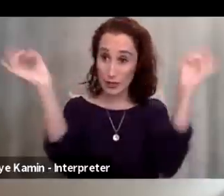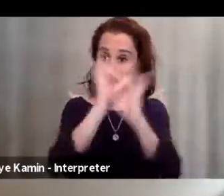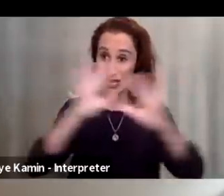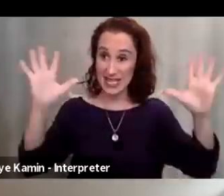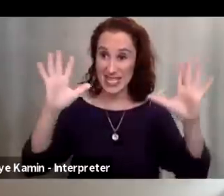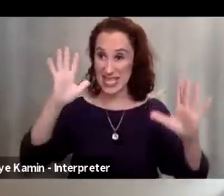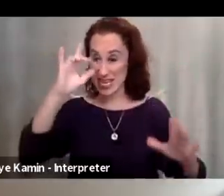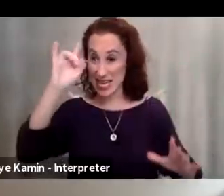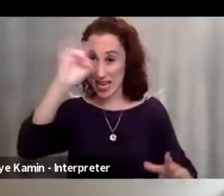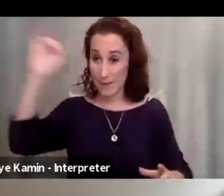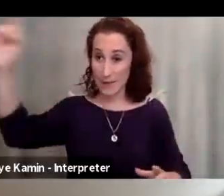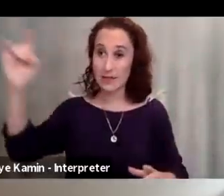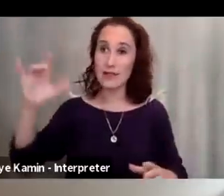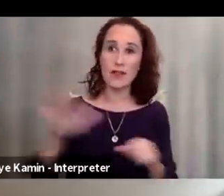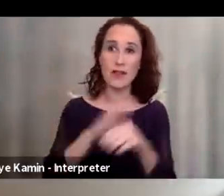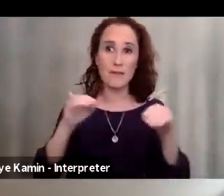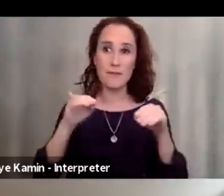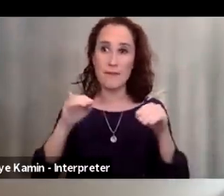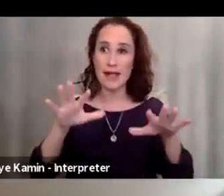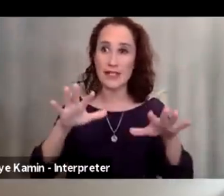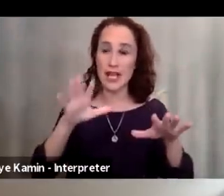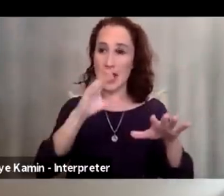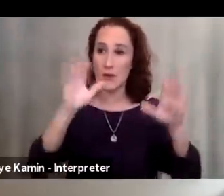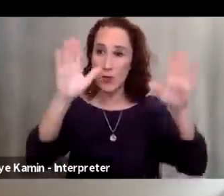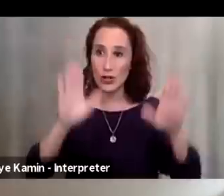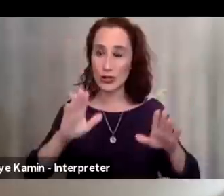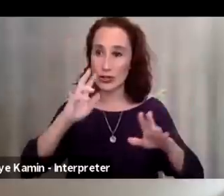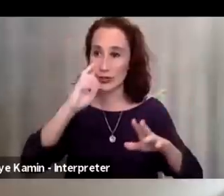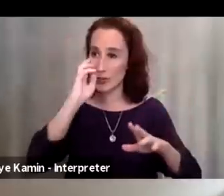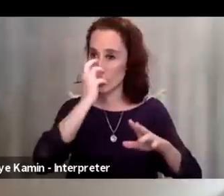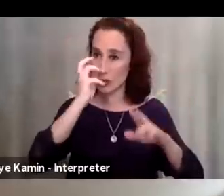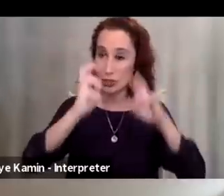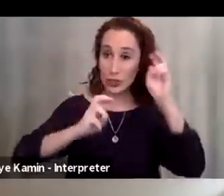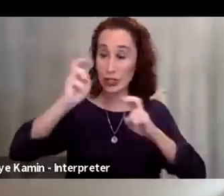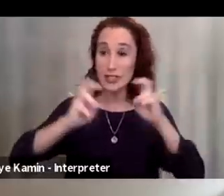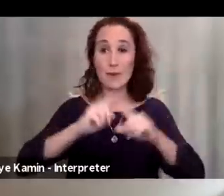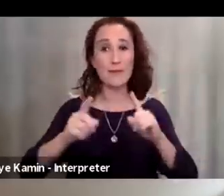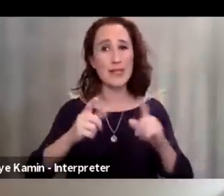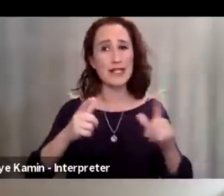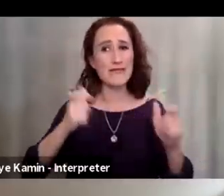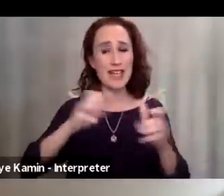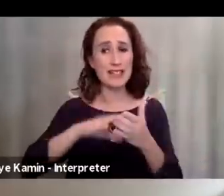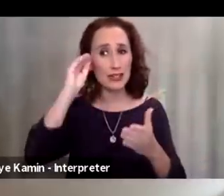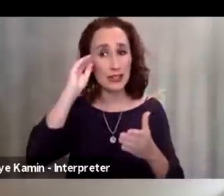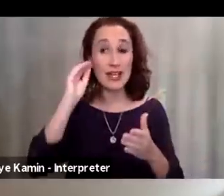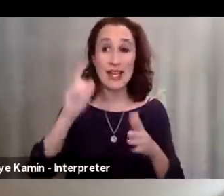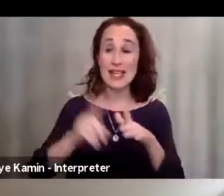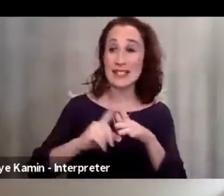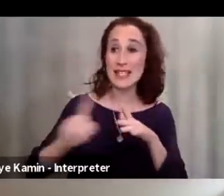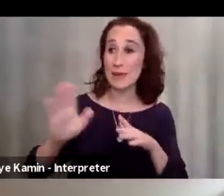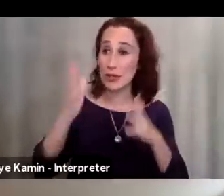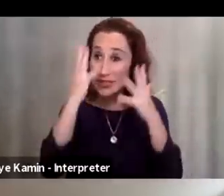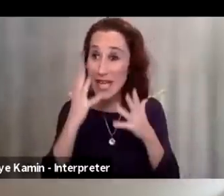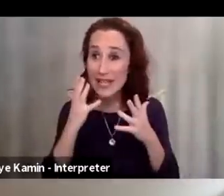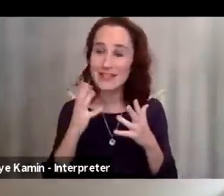magic and wonder. But she quickly learns that running away from her sadness isn't exactly the escape that she thought. And